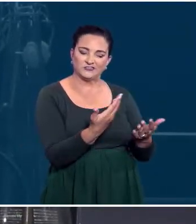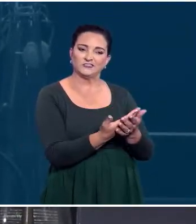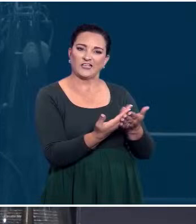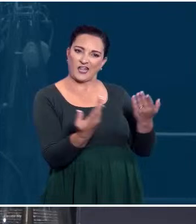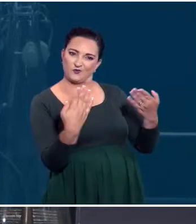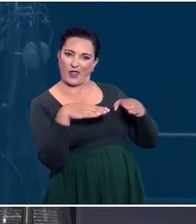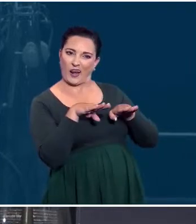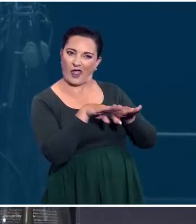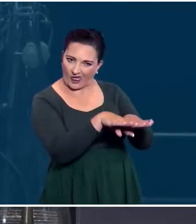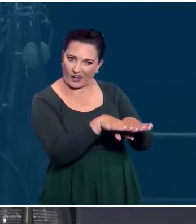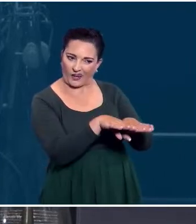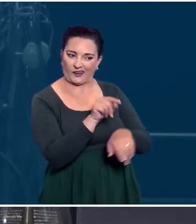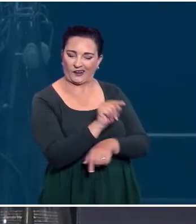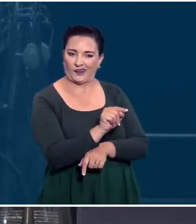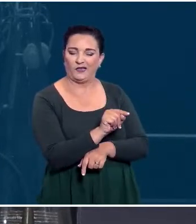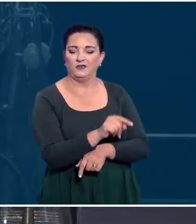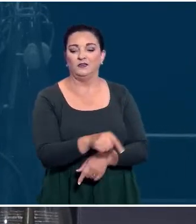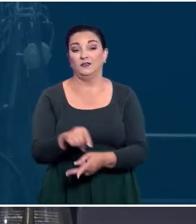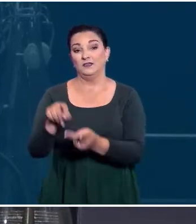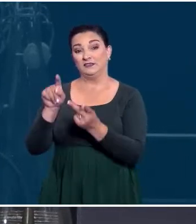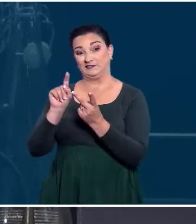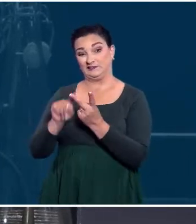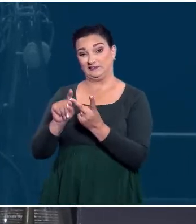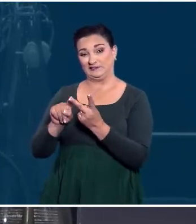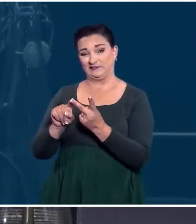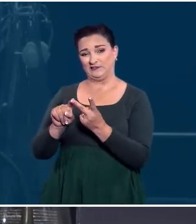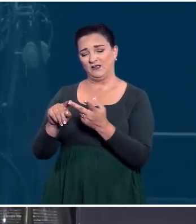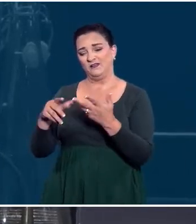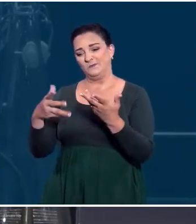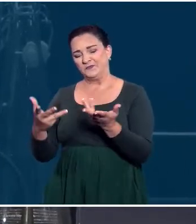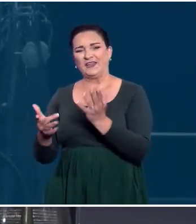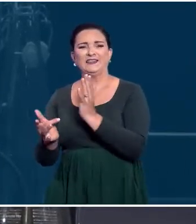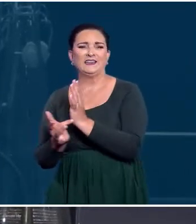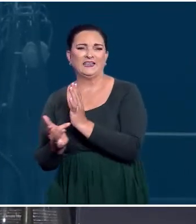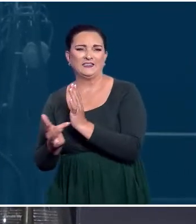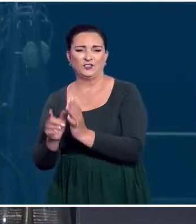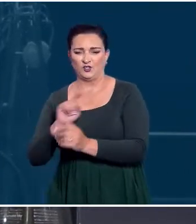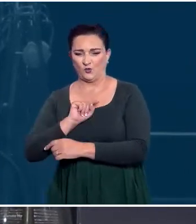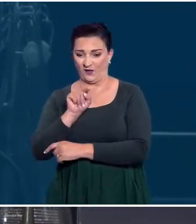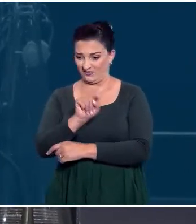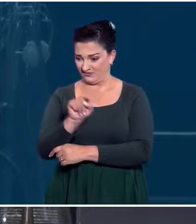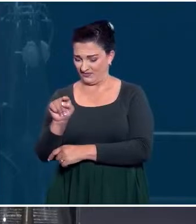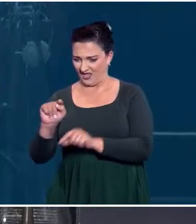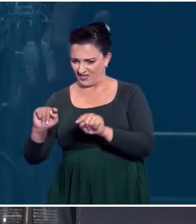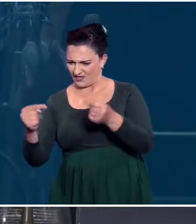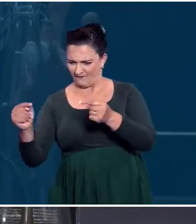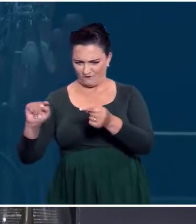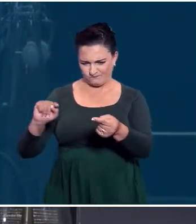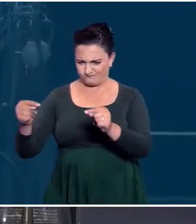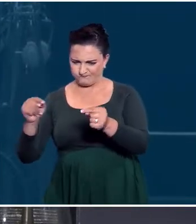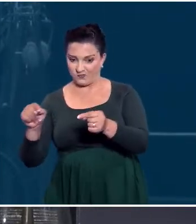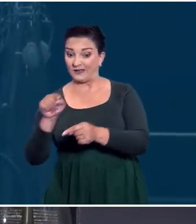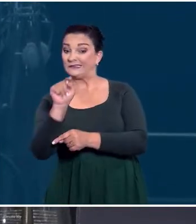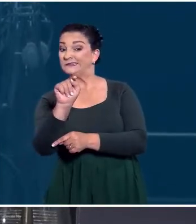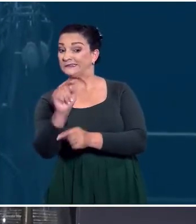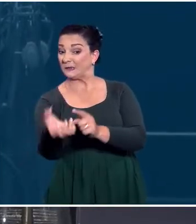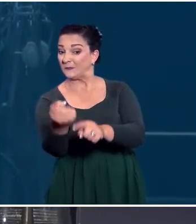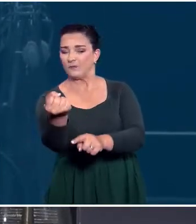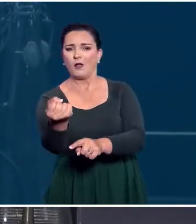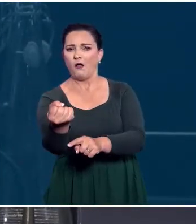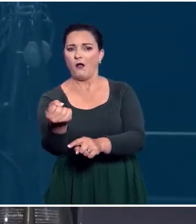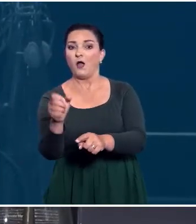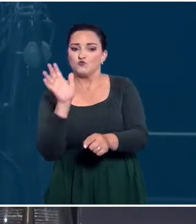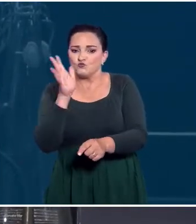obstacle is a technical obstacle of some differences about how you get there. So it's not about getting there, it's how you get